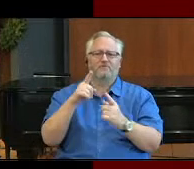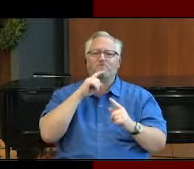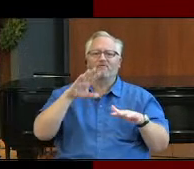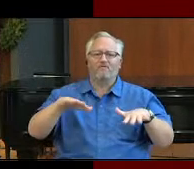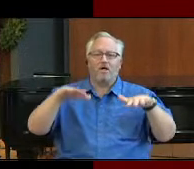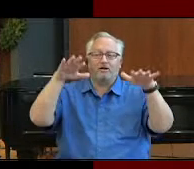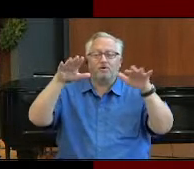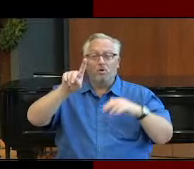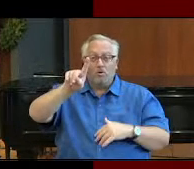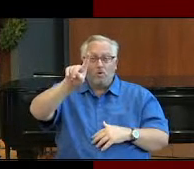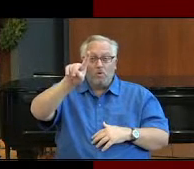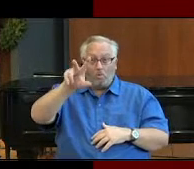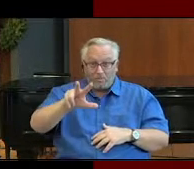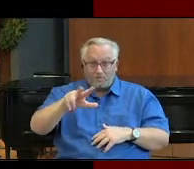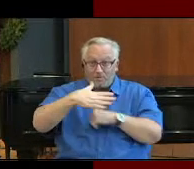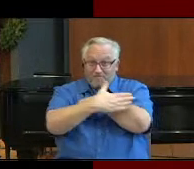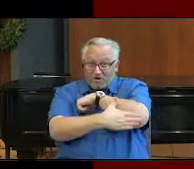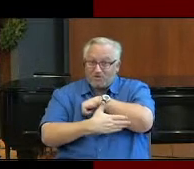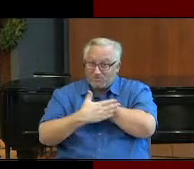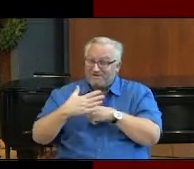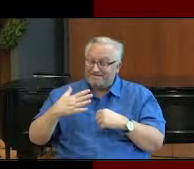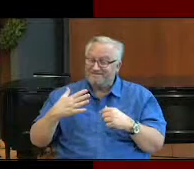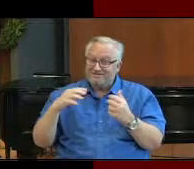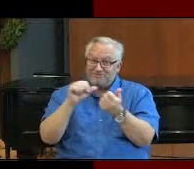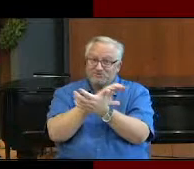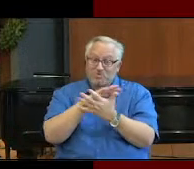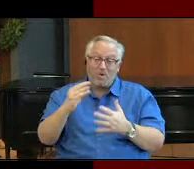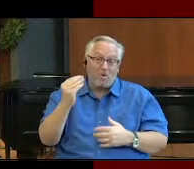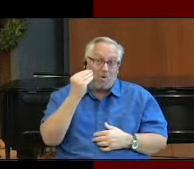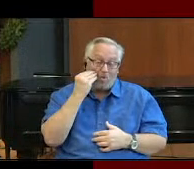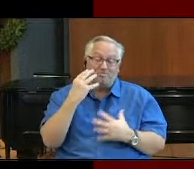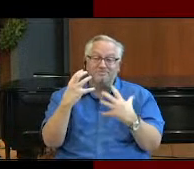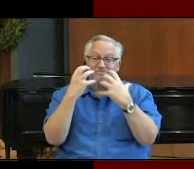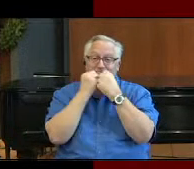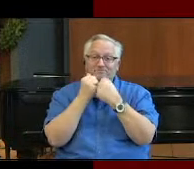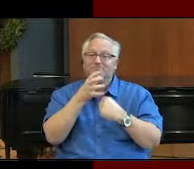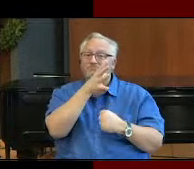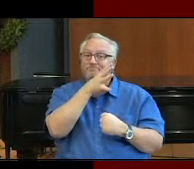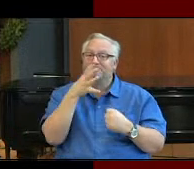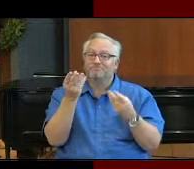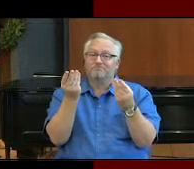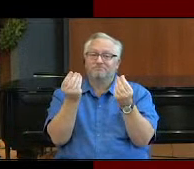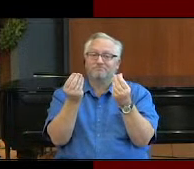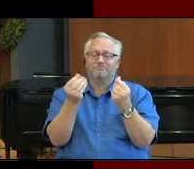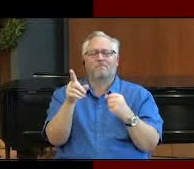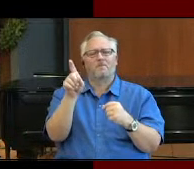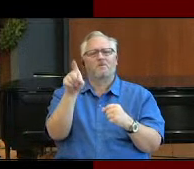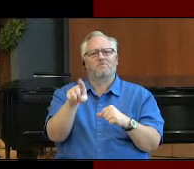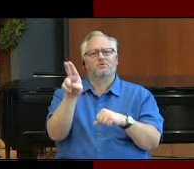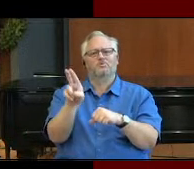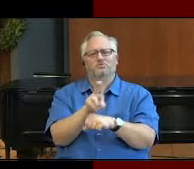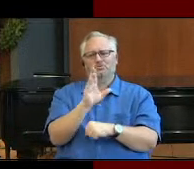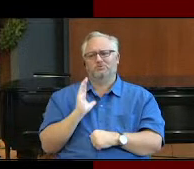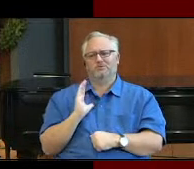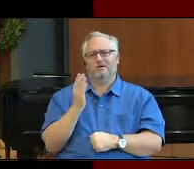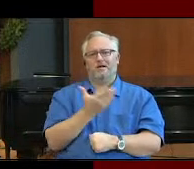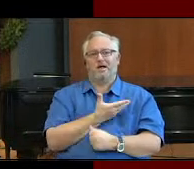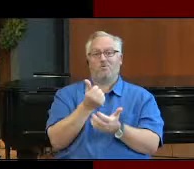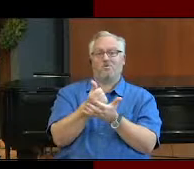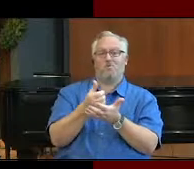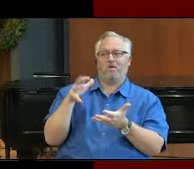one third of the country, destroying homes and precious agricultural land, we need to use our wealth